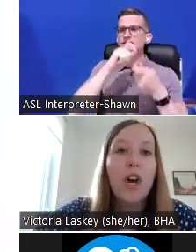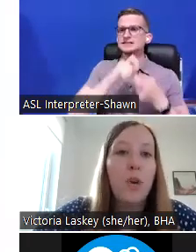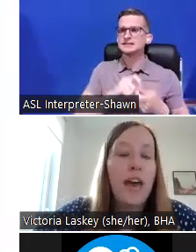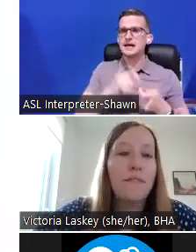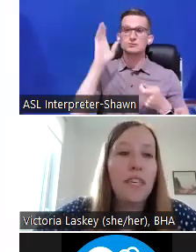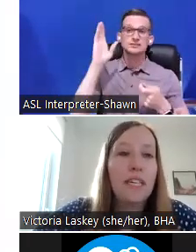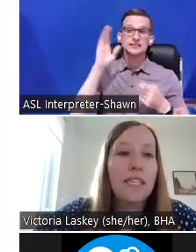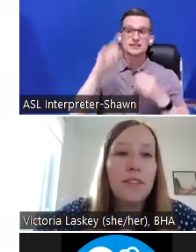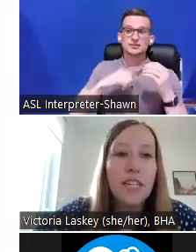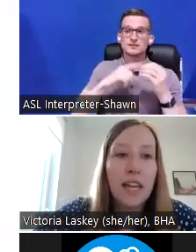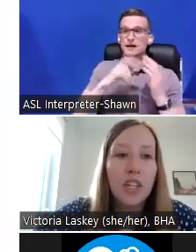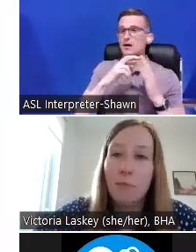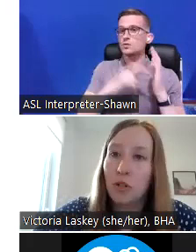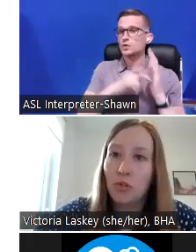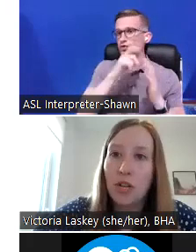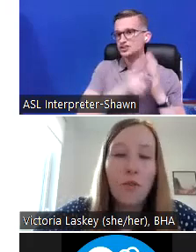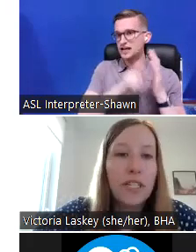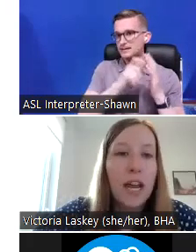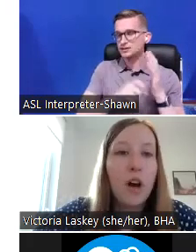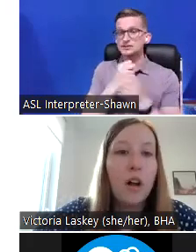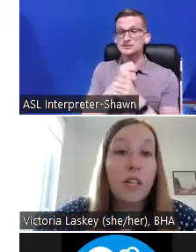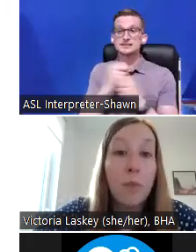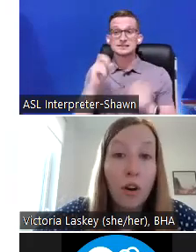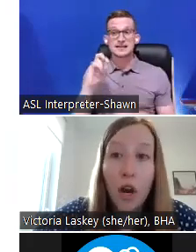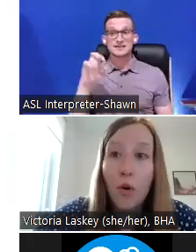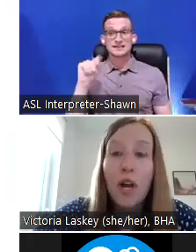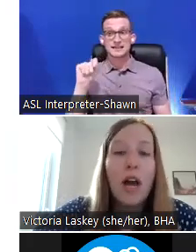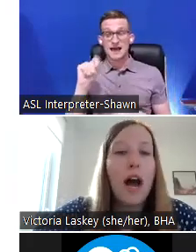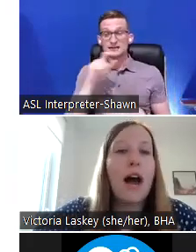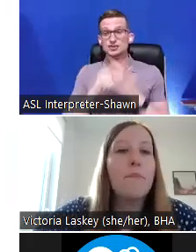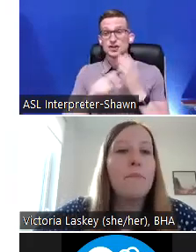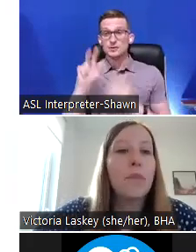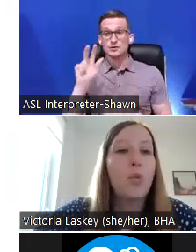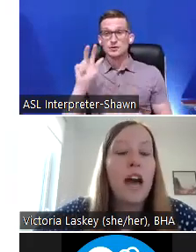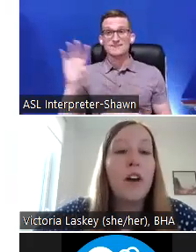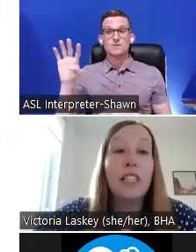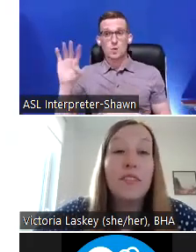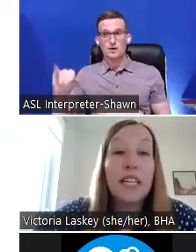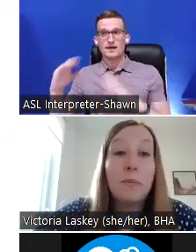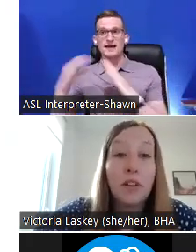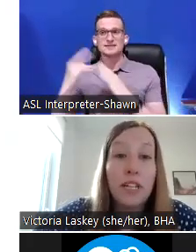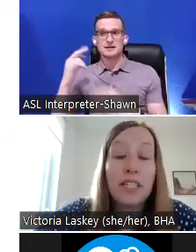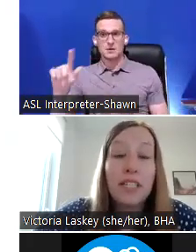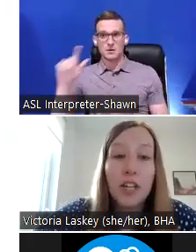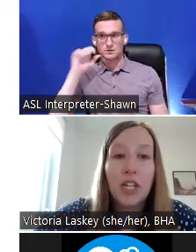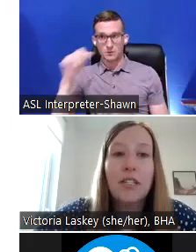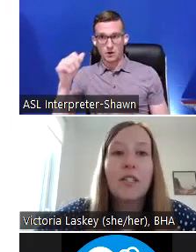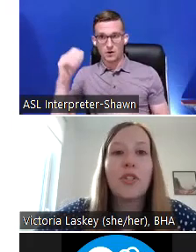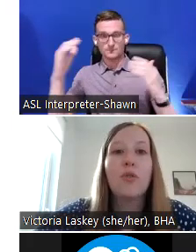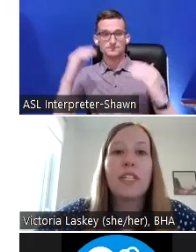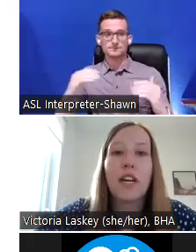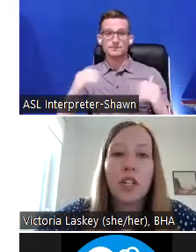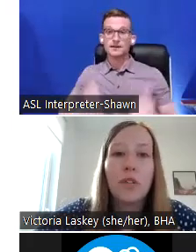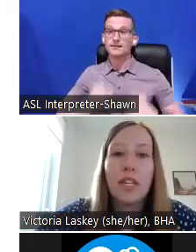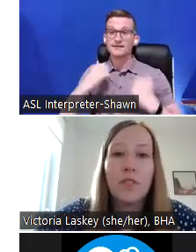chapters. We have the SafetyNet chapters 3 and 4 town hall tomorrow. We have our lived experience sessions,